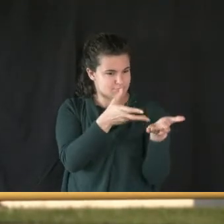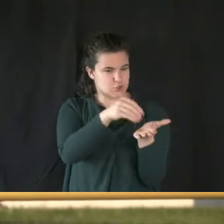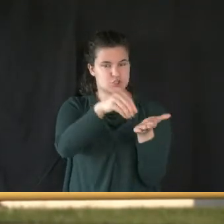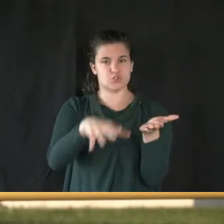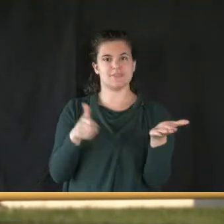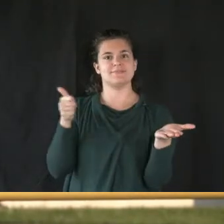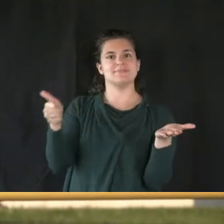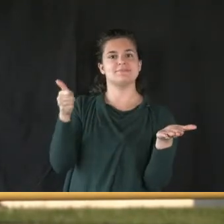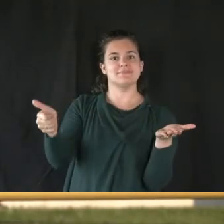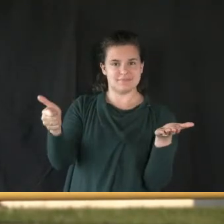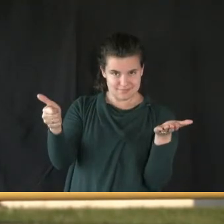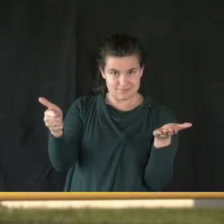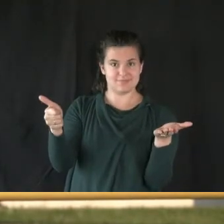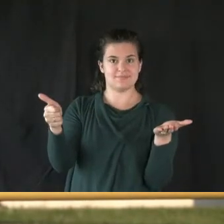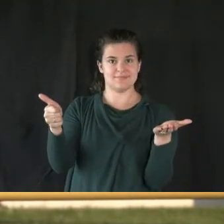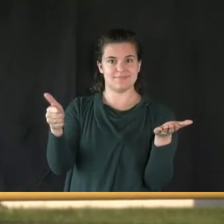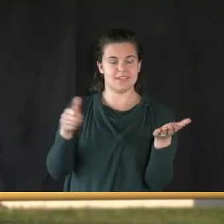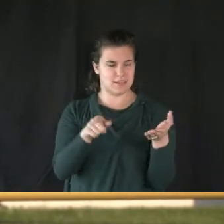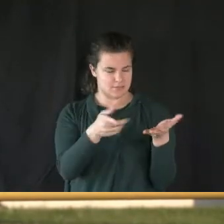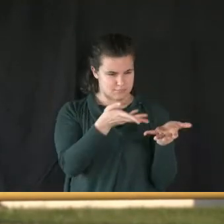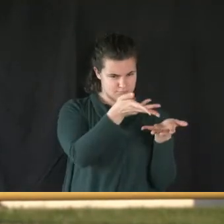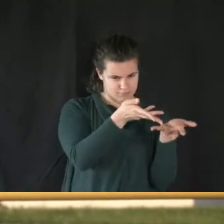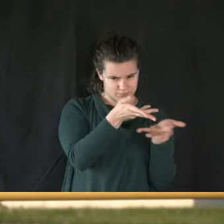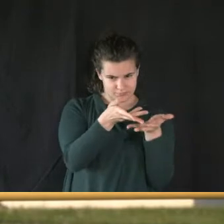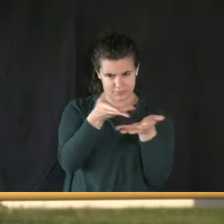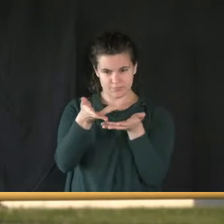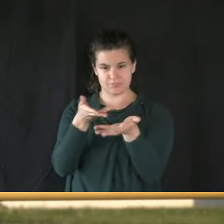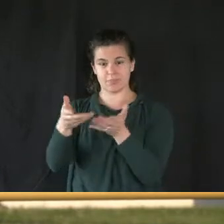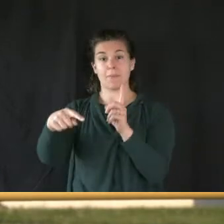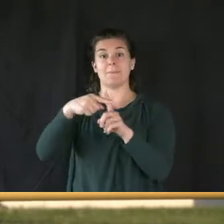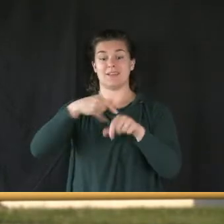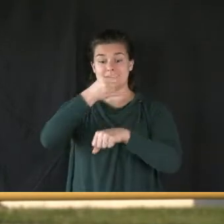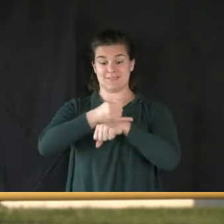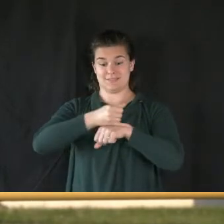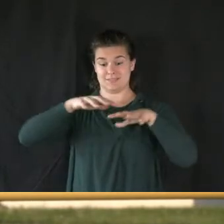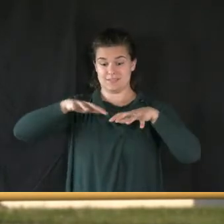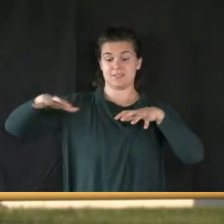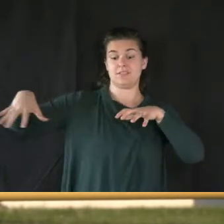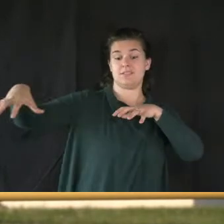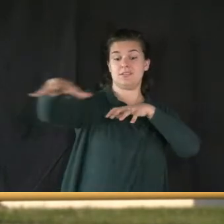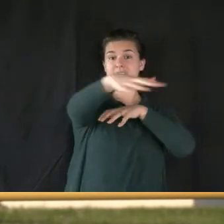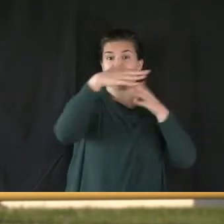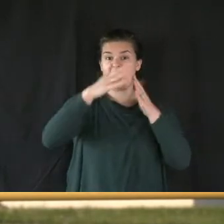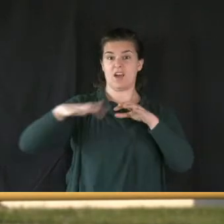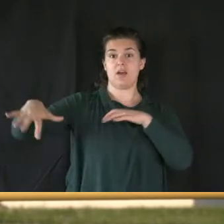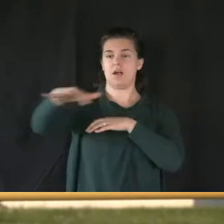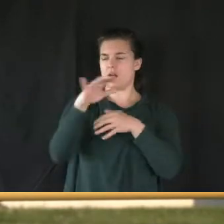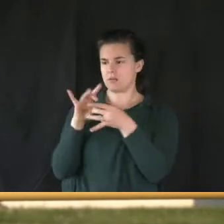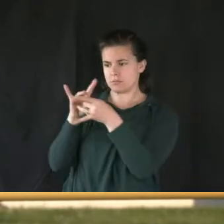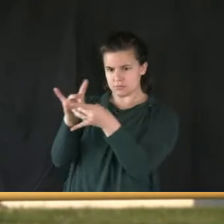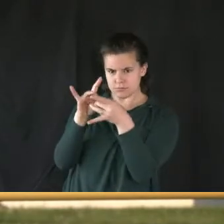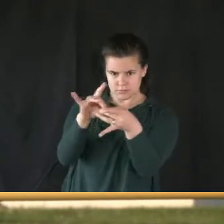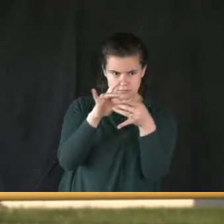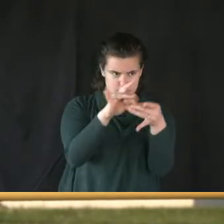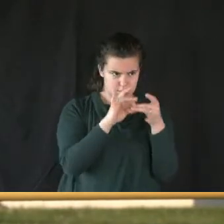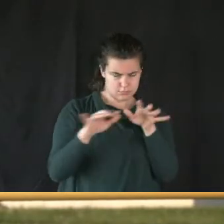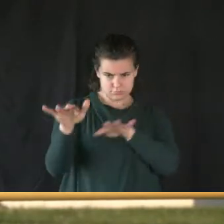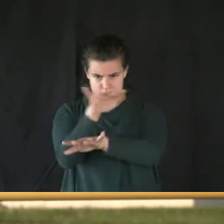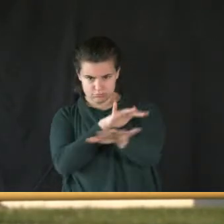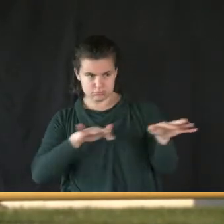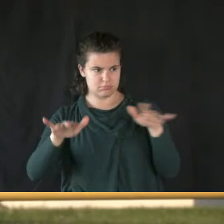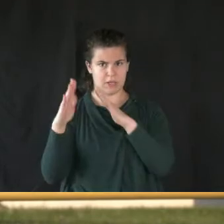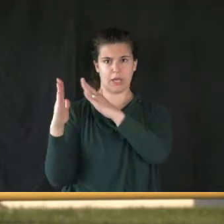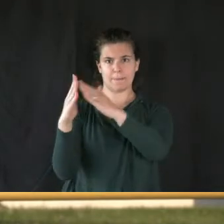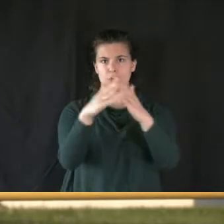built relations with the neighborhood surrounding our campus and the community at large.